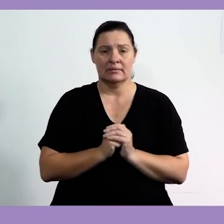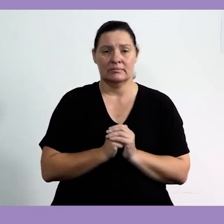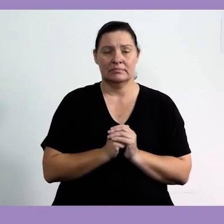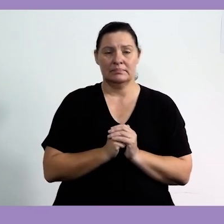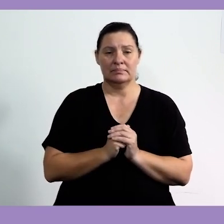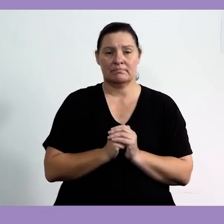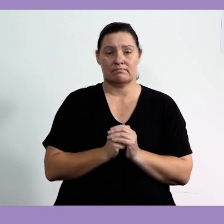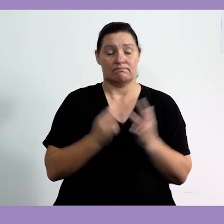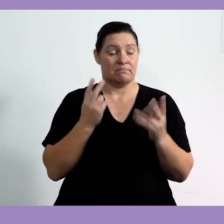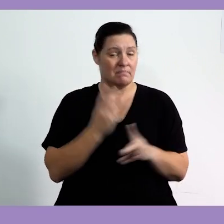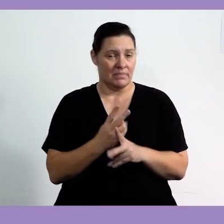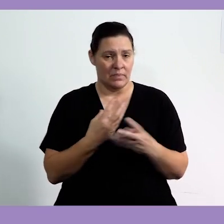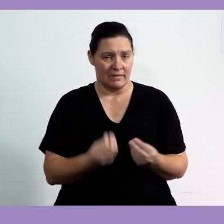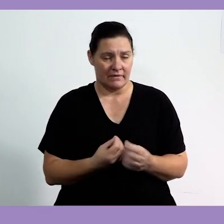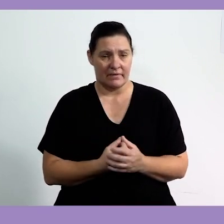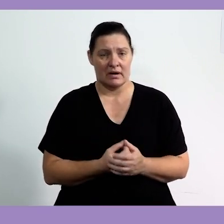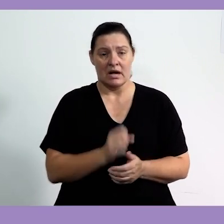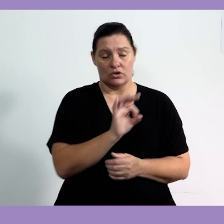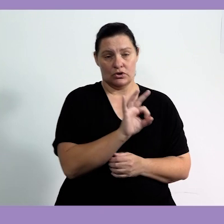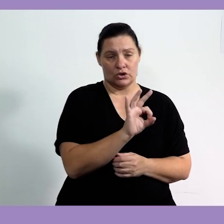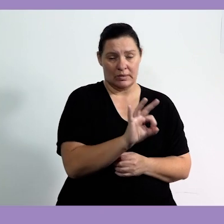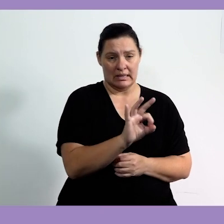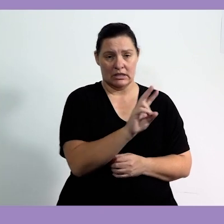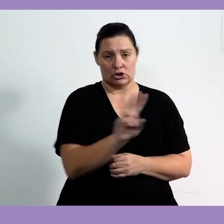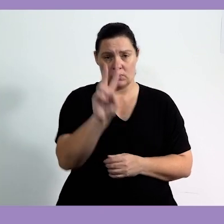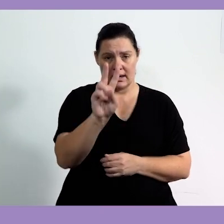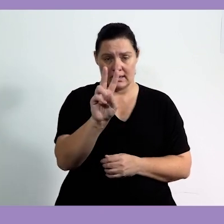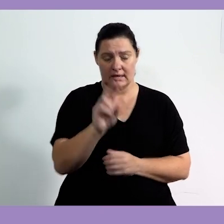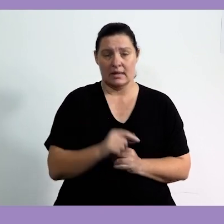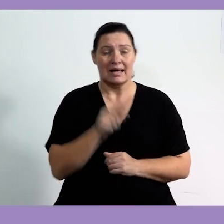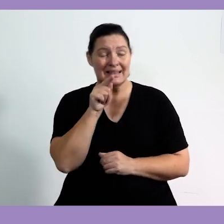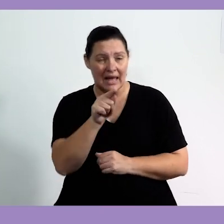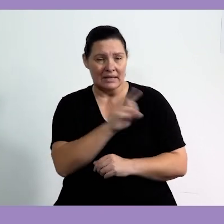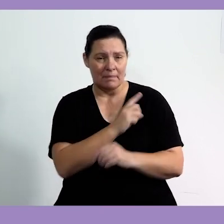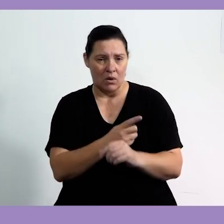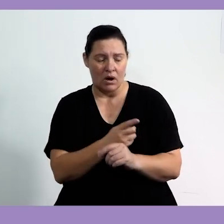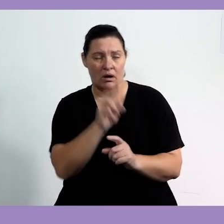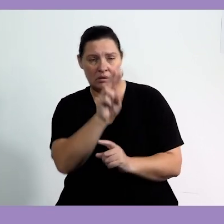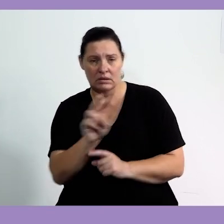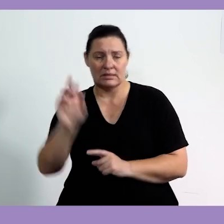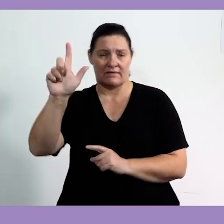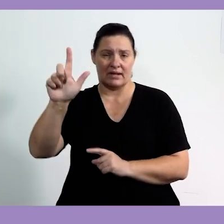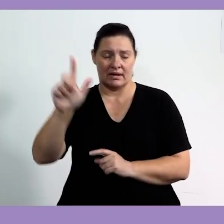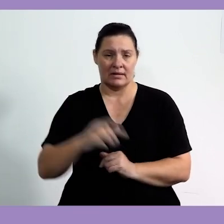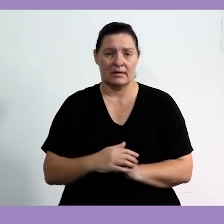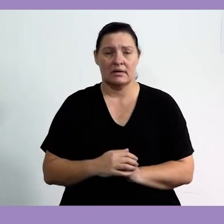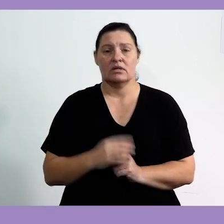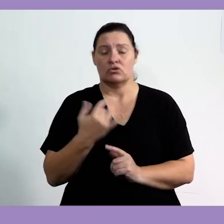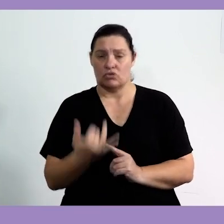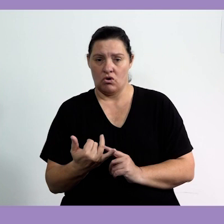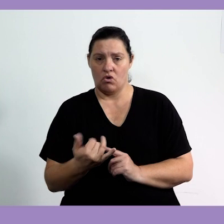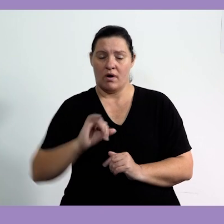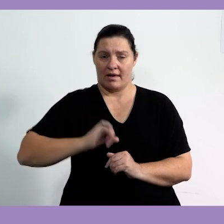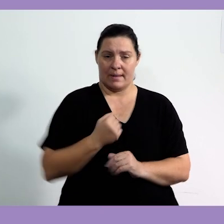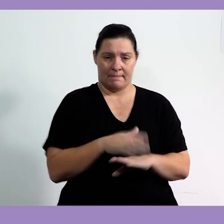18. Then we have 3 squared, and that power is raised to the exponent 7.